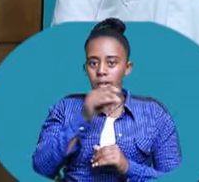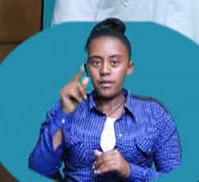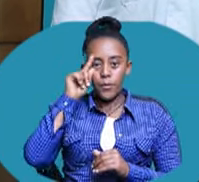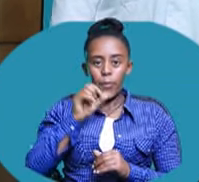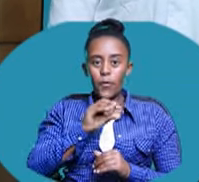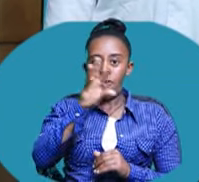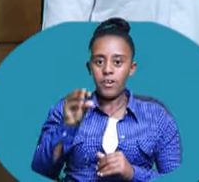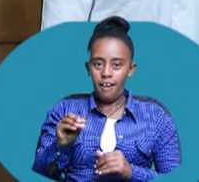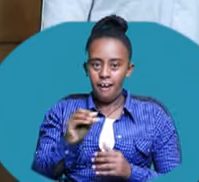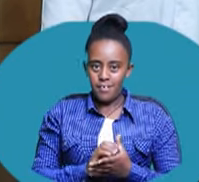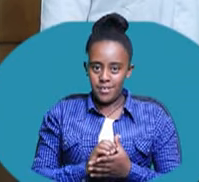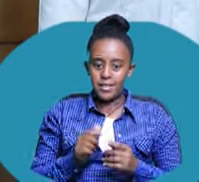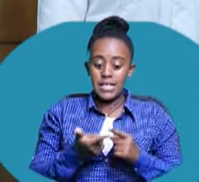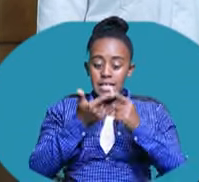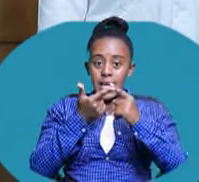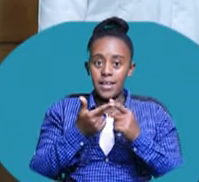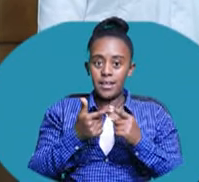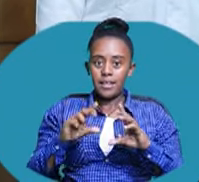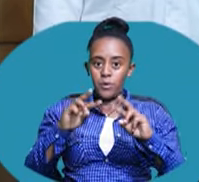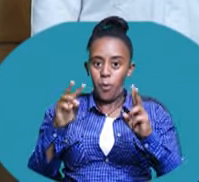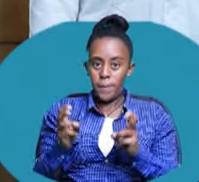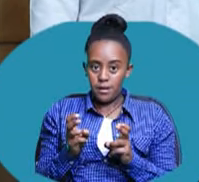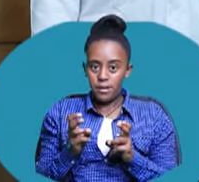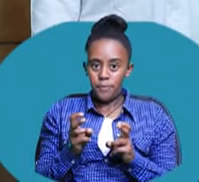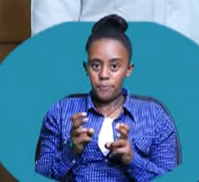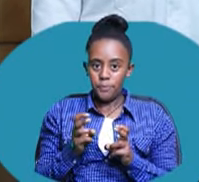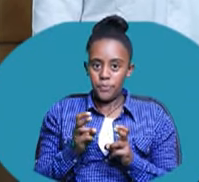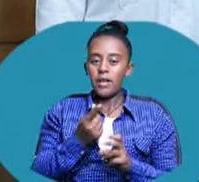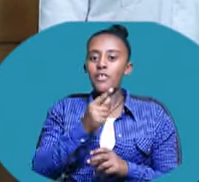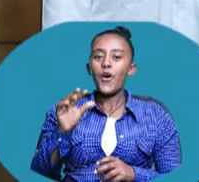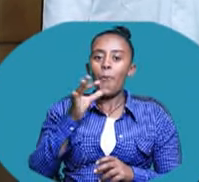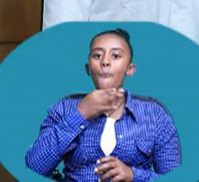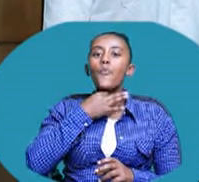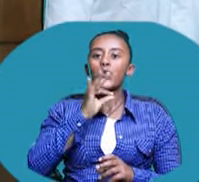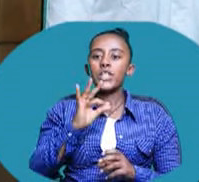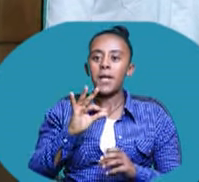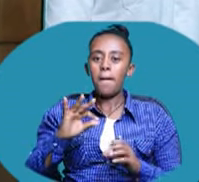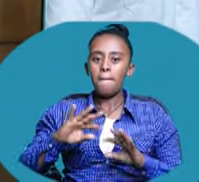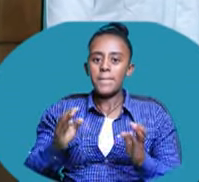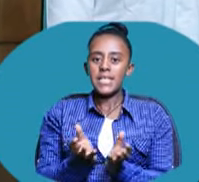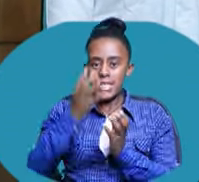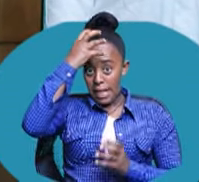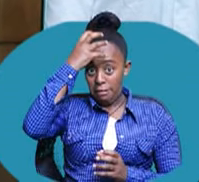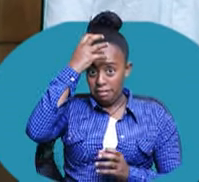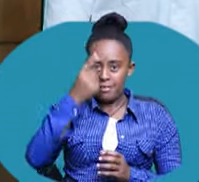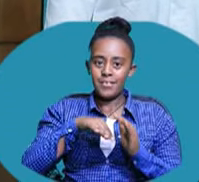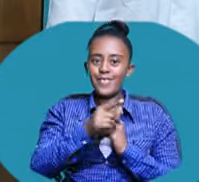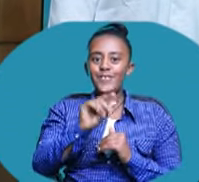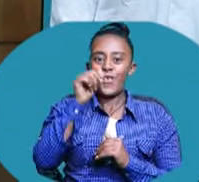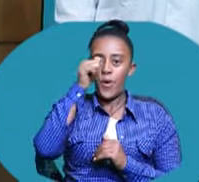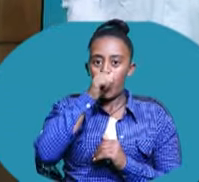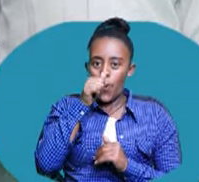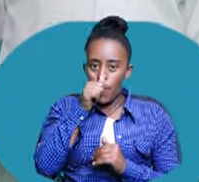of Africa. Second subtopic, the Muslim state in the Ethiopia region